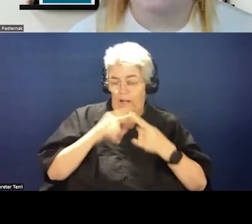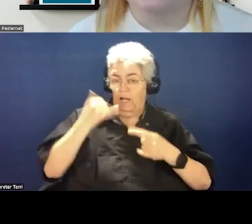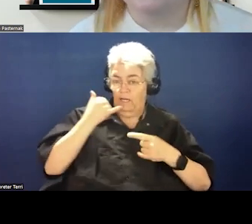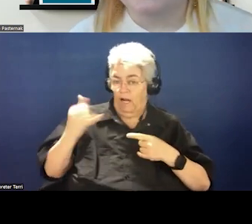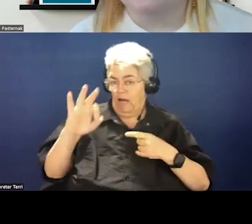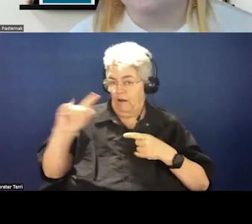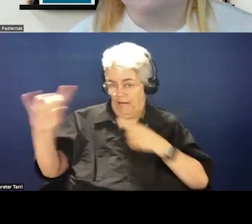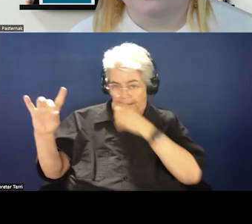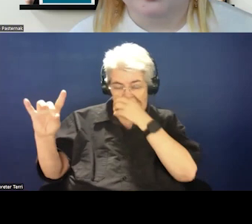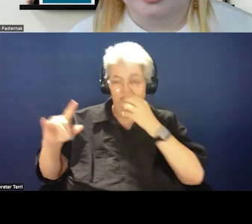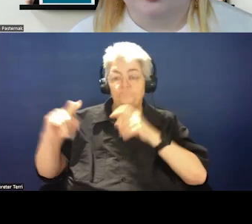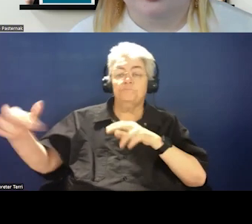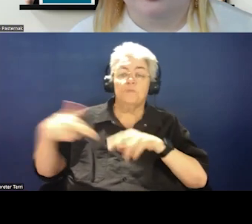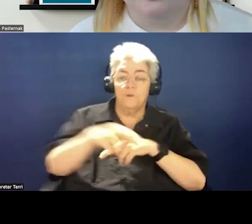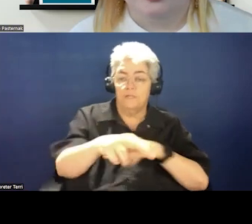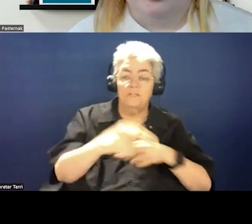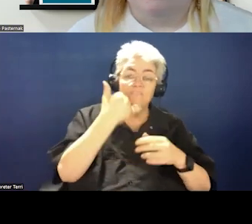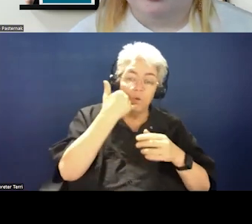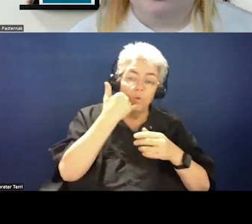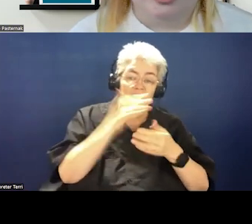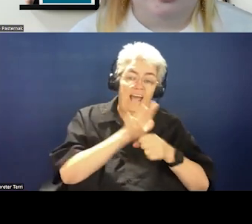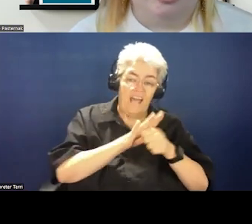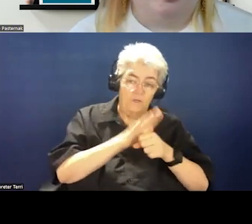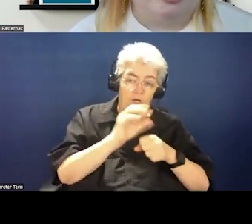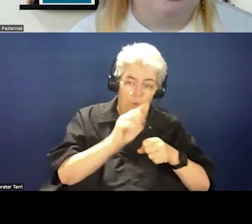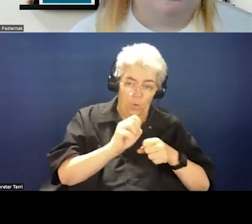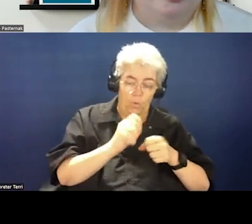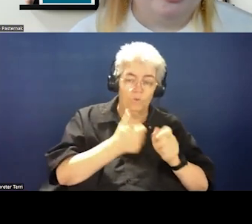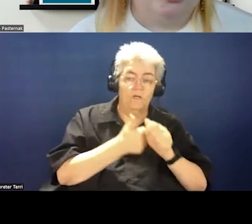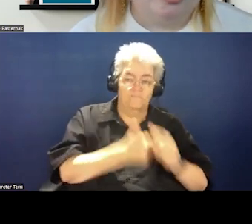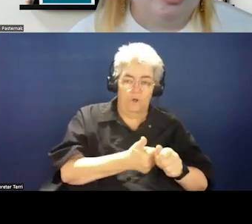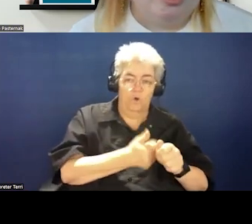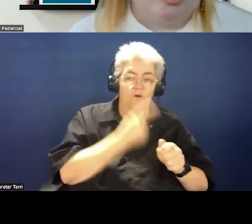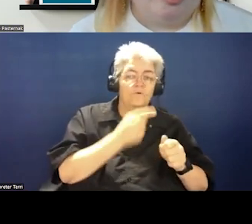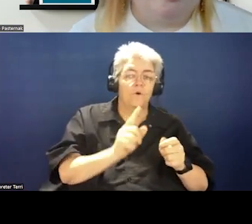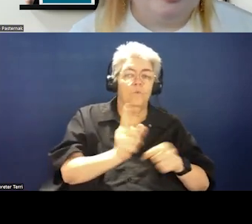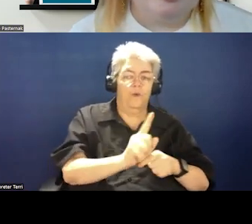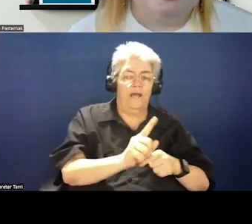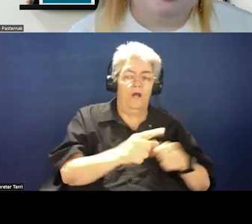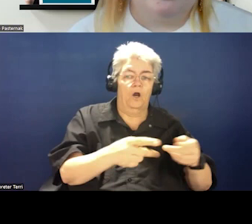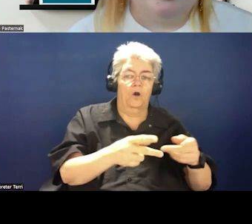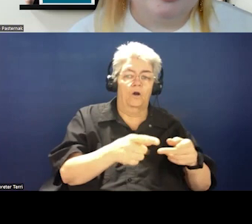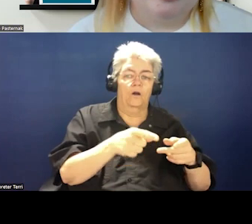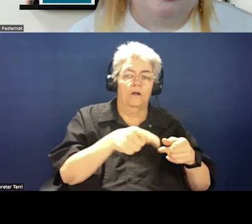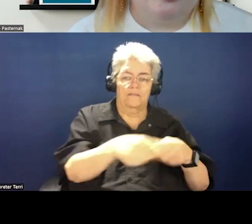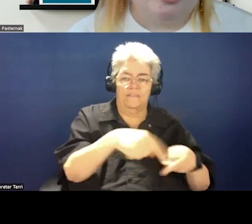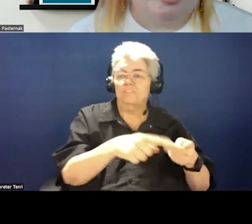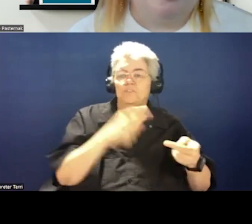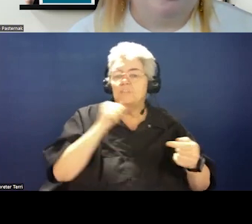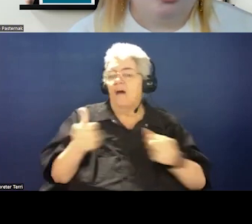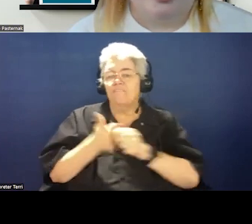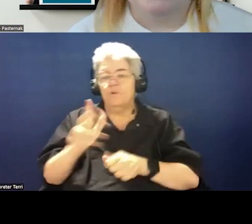local call center based on their phone's area code rather than actual location. And because of this, we wanted